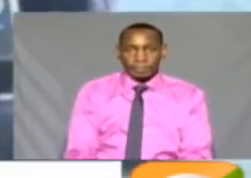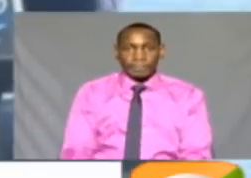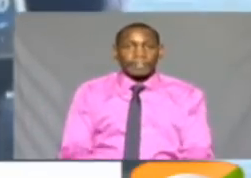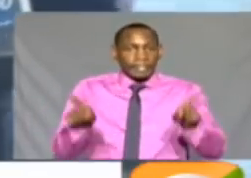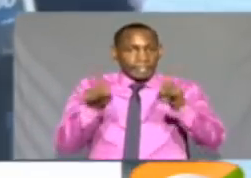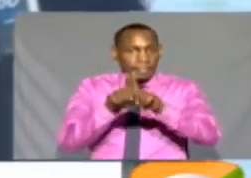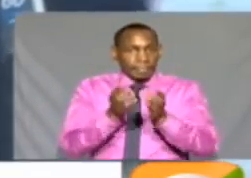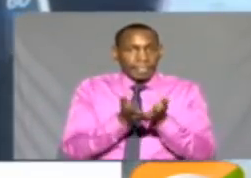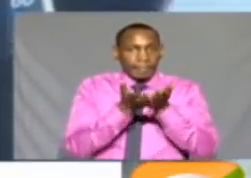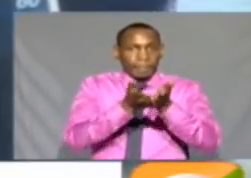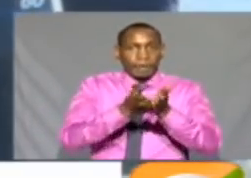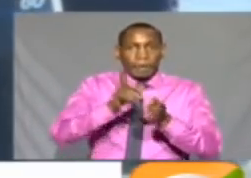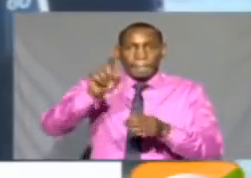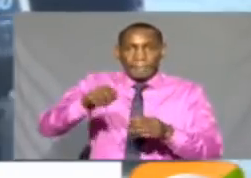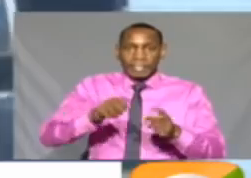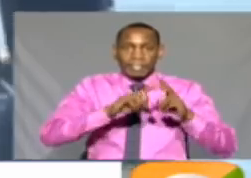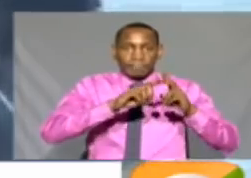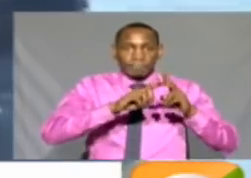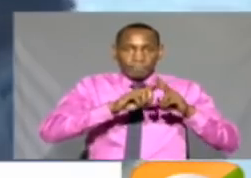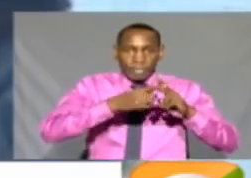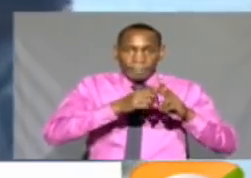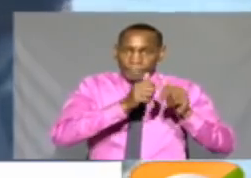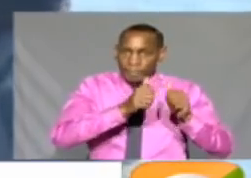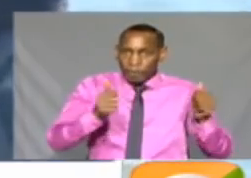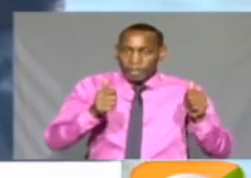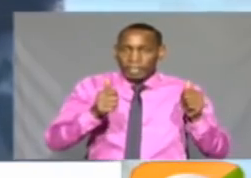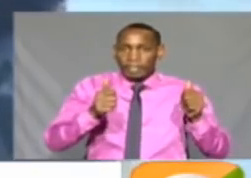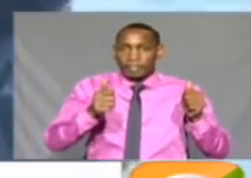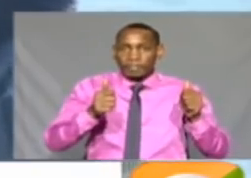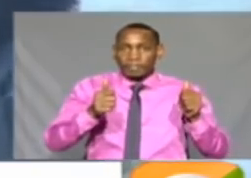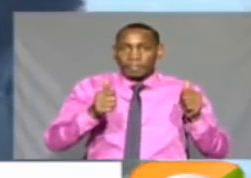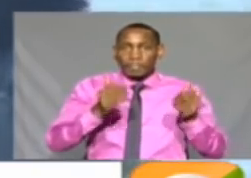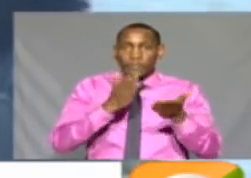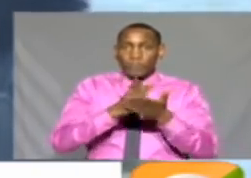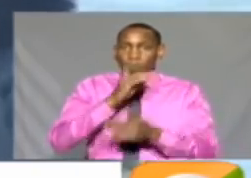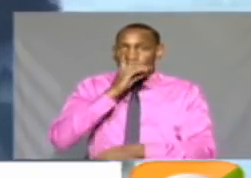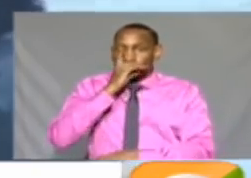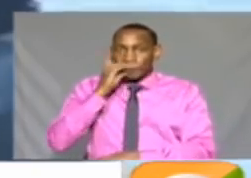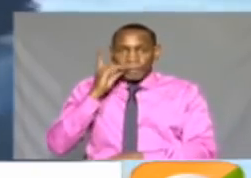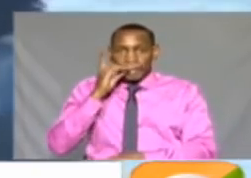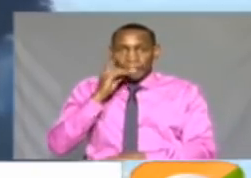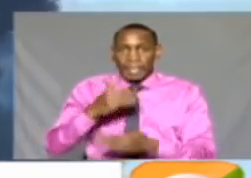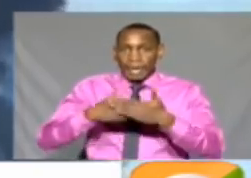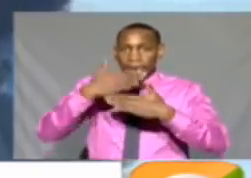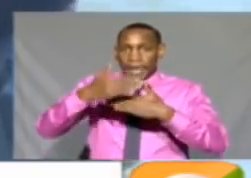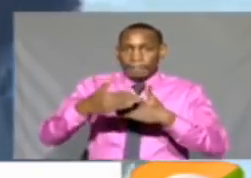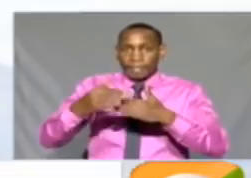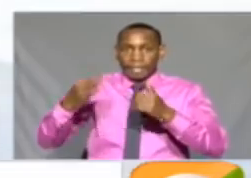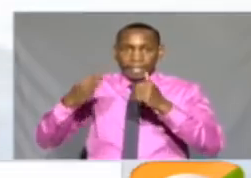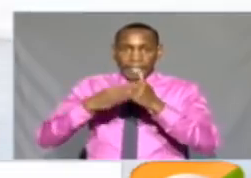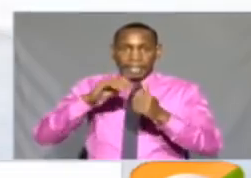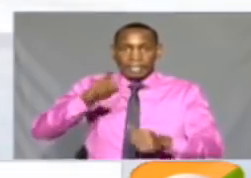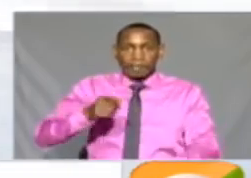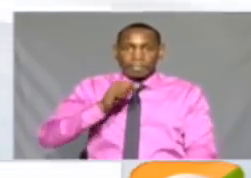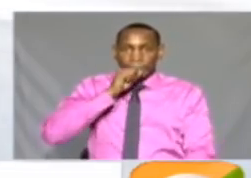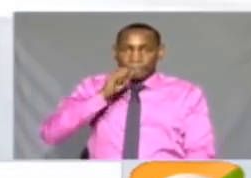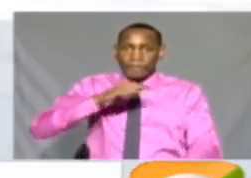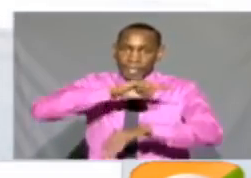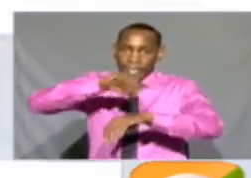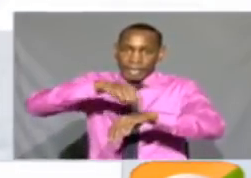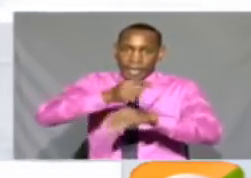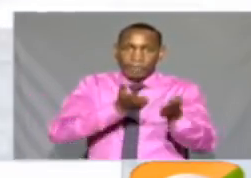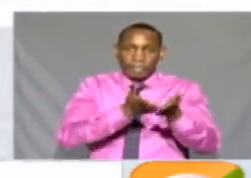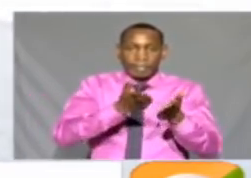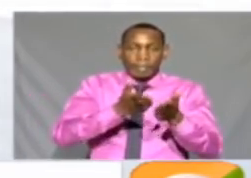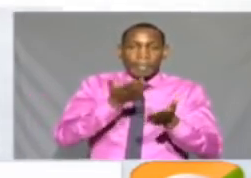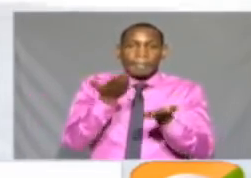machines are supposed to be kept in good working order. They're supposed to be what is called dry docked. after every 8,500 hours of service, or every